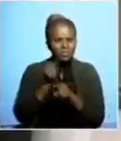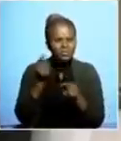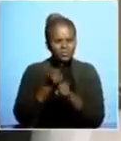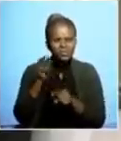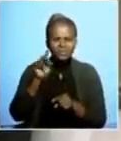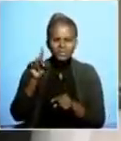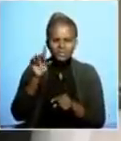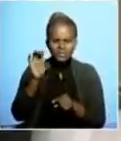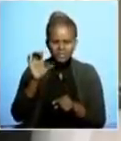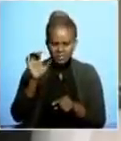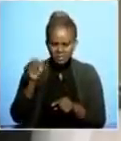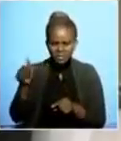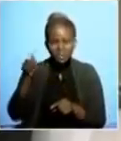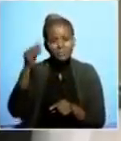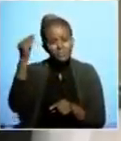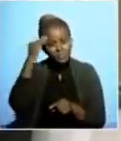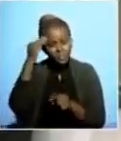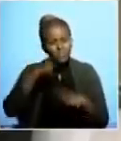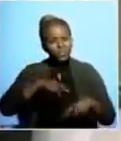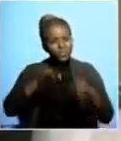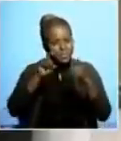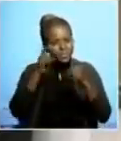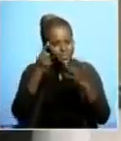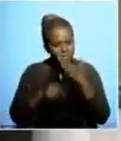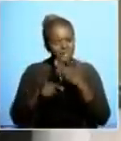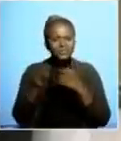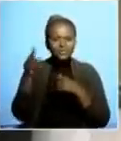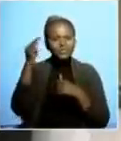You know the challenges of that institution.